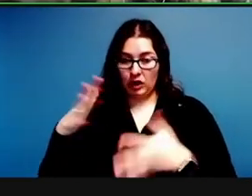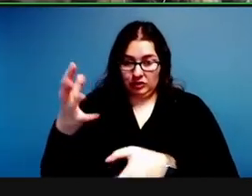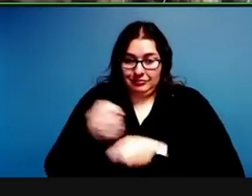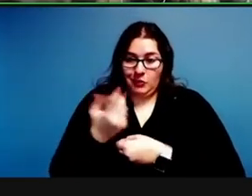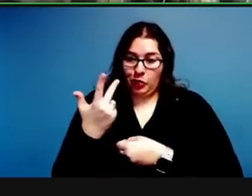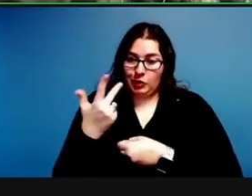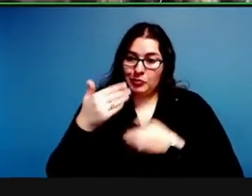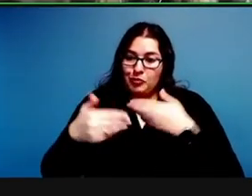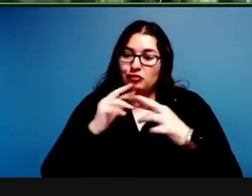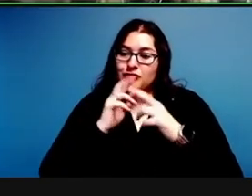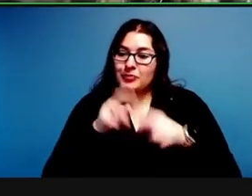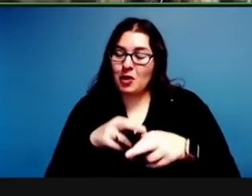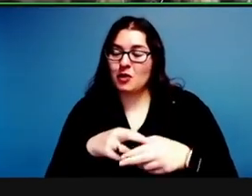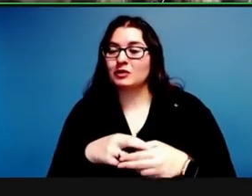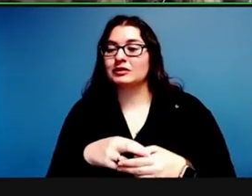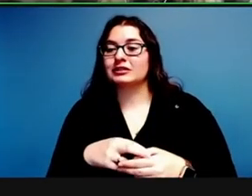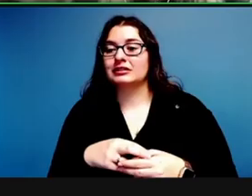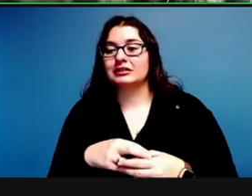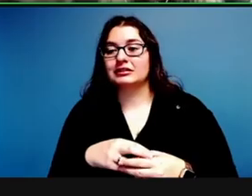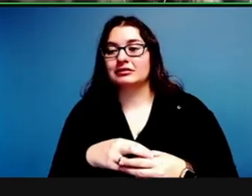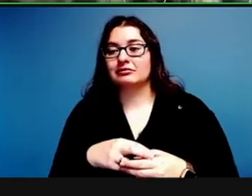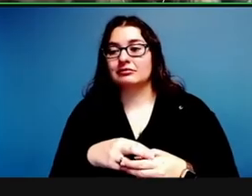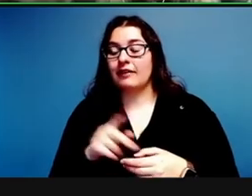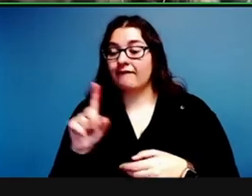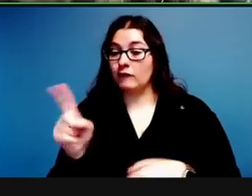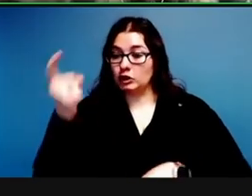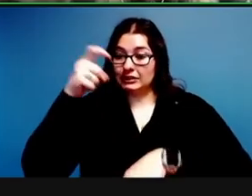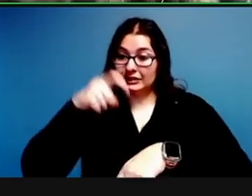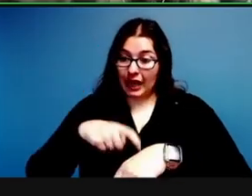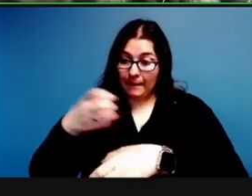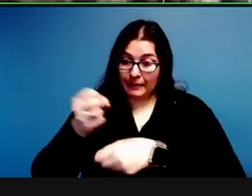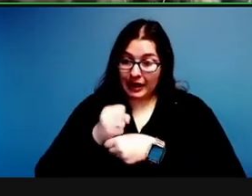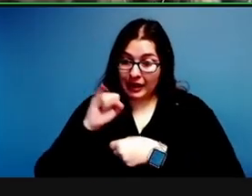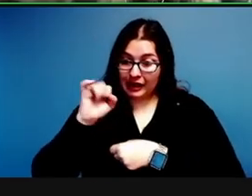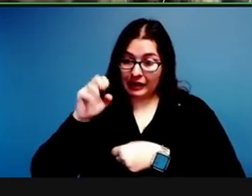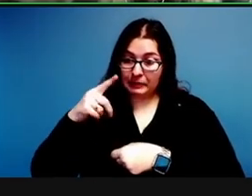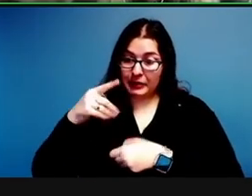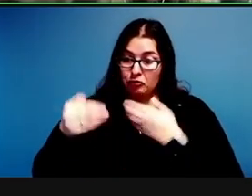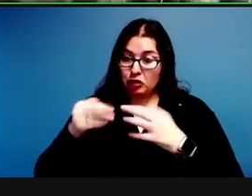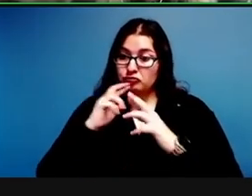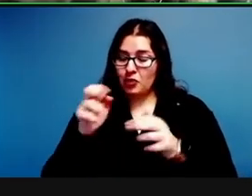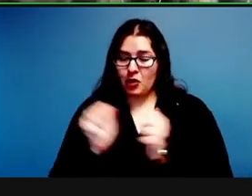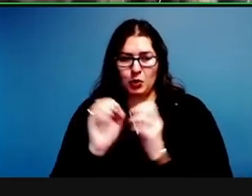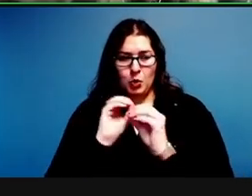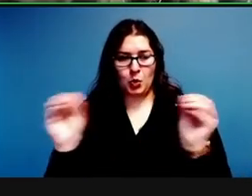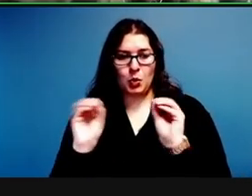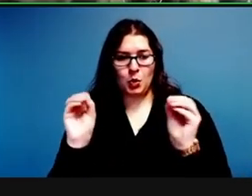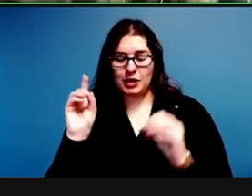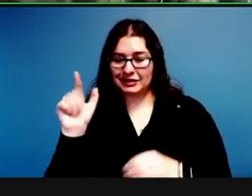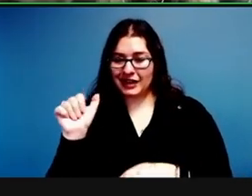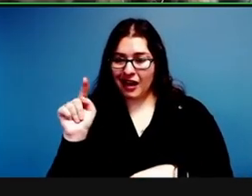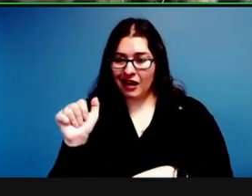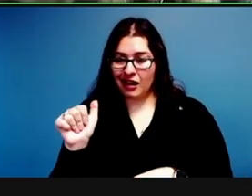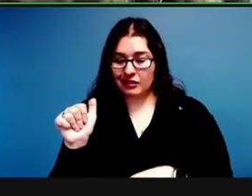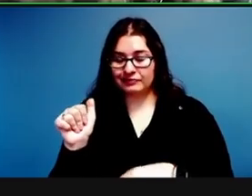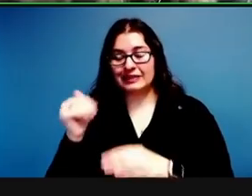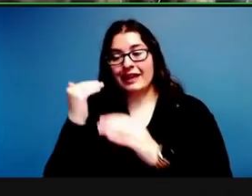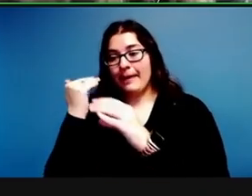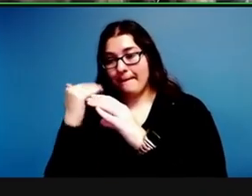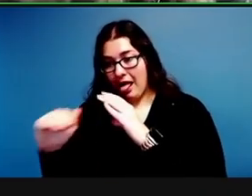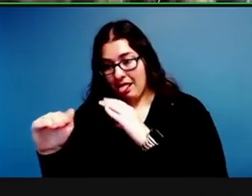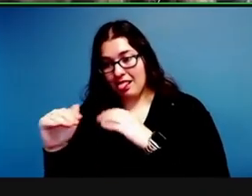reporting periods. The first time you get an IEP progress report with no data, send an